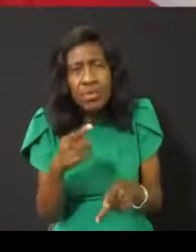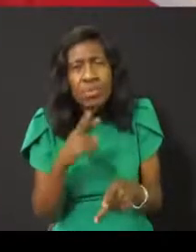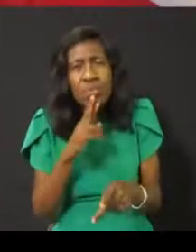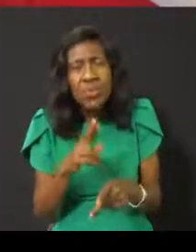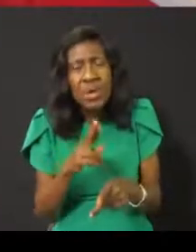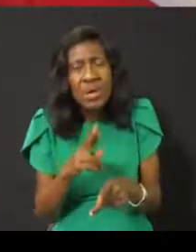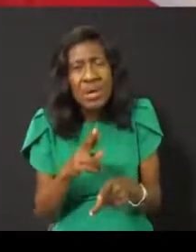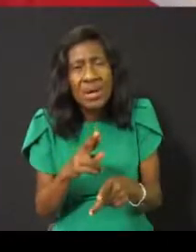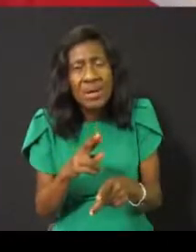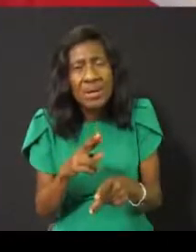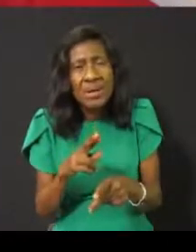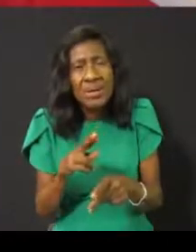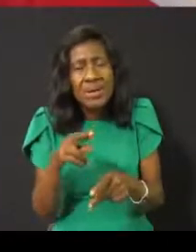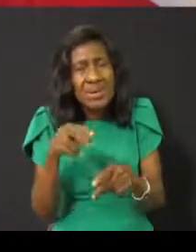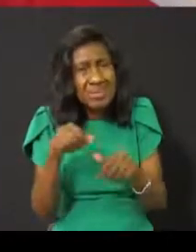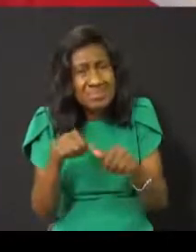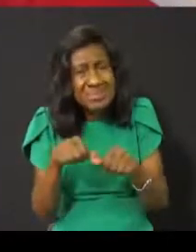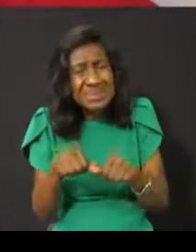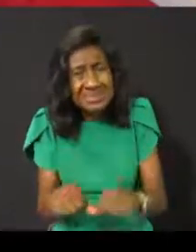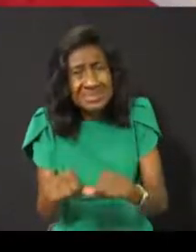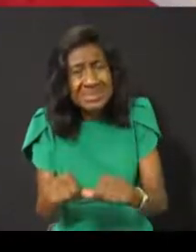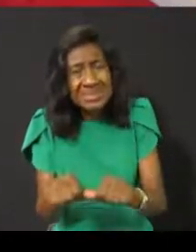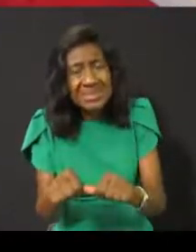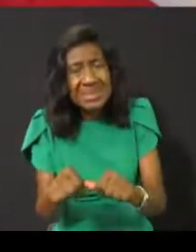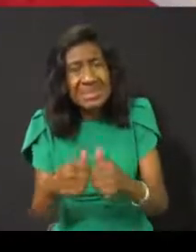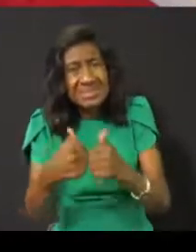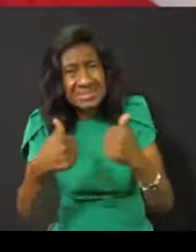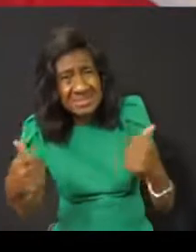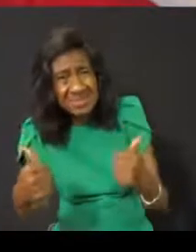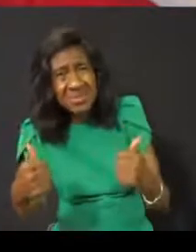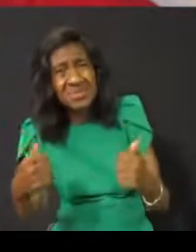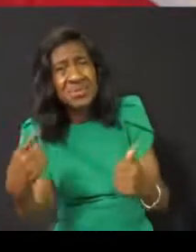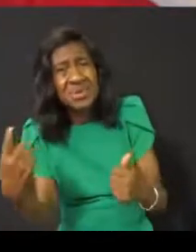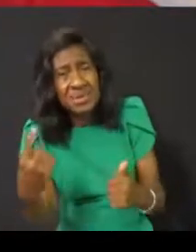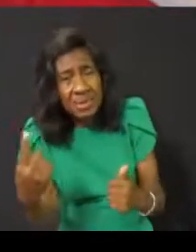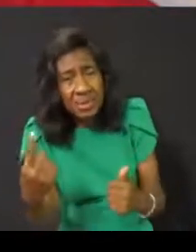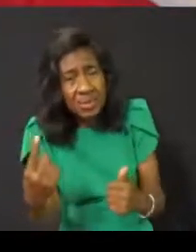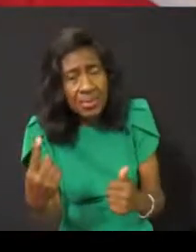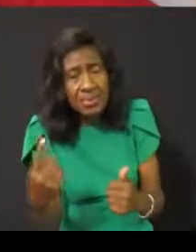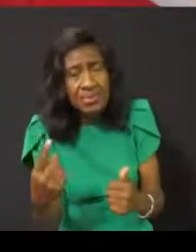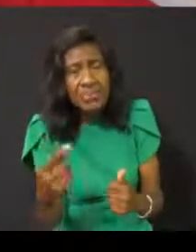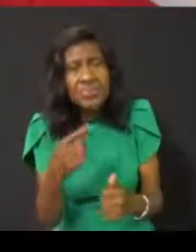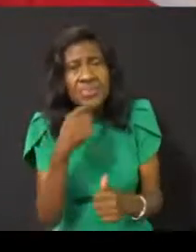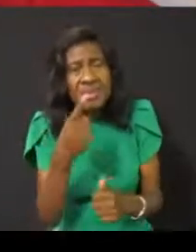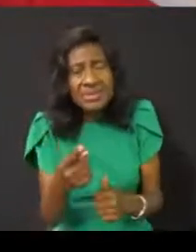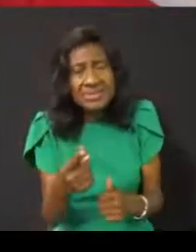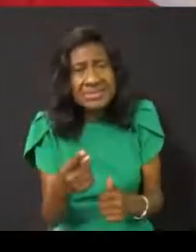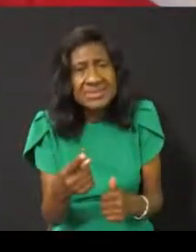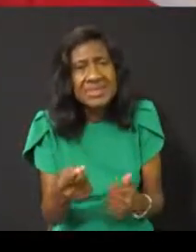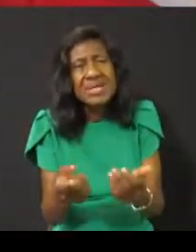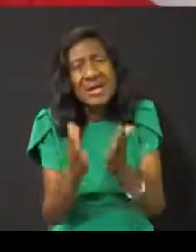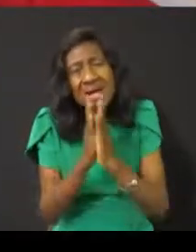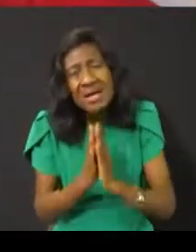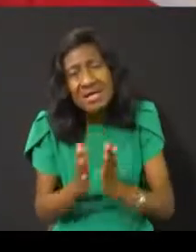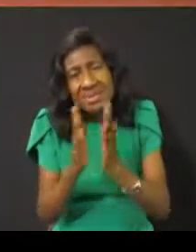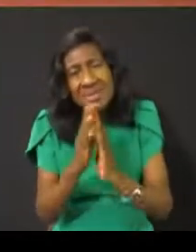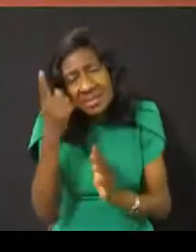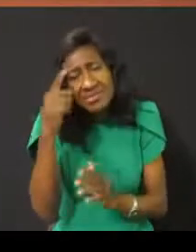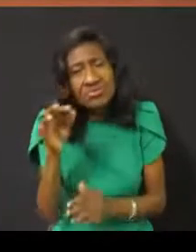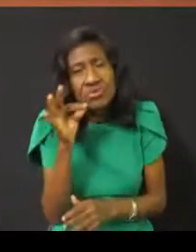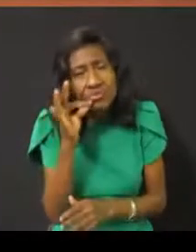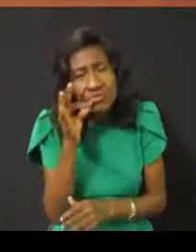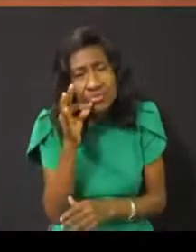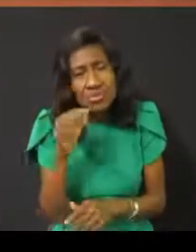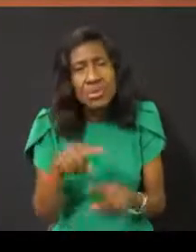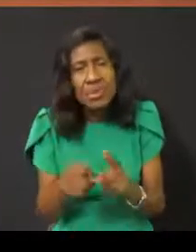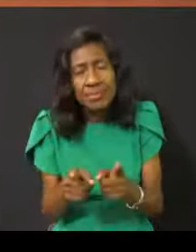for us to meet their needs. And I'm very happy to see that we have made this progress to be able to address that real concern in our community.